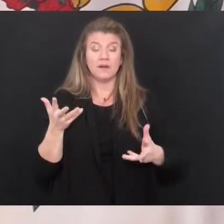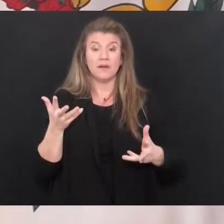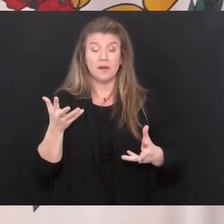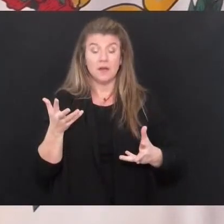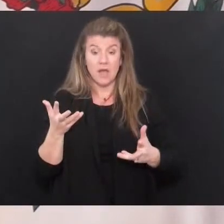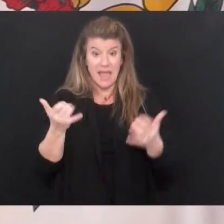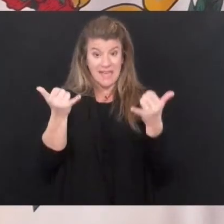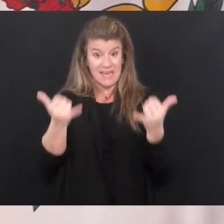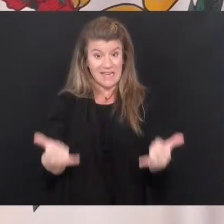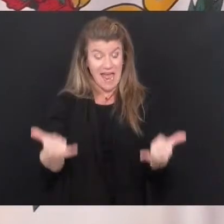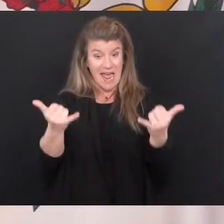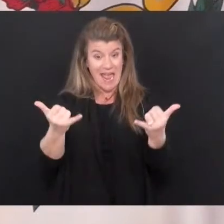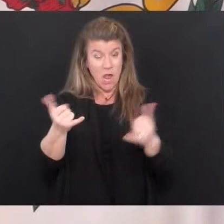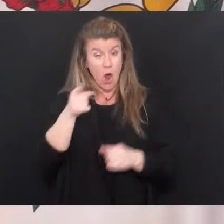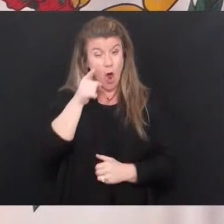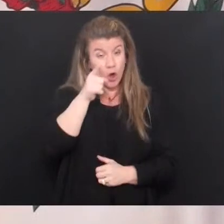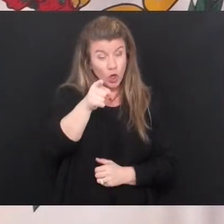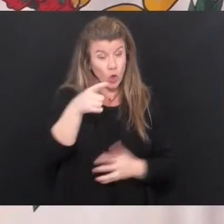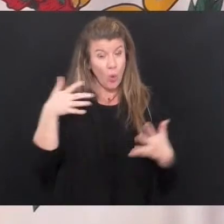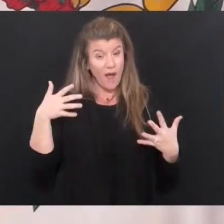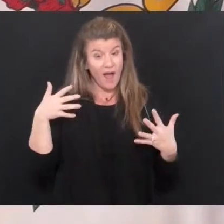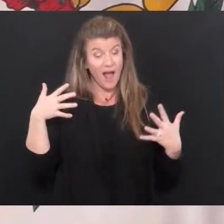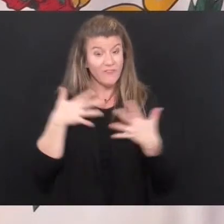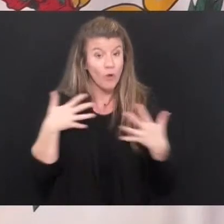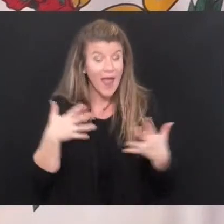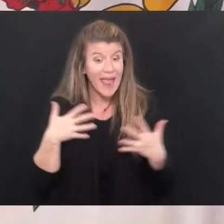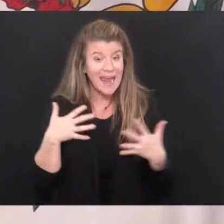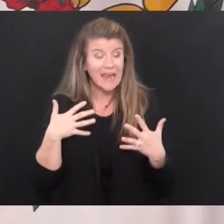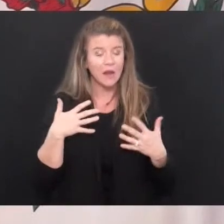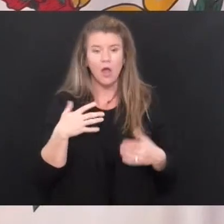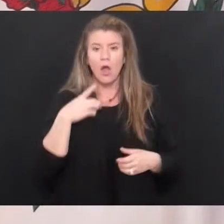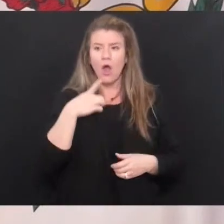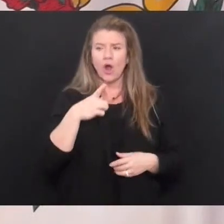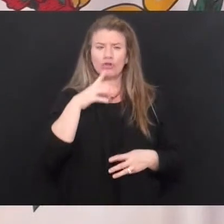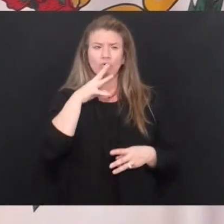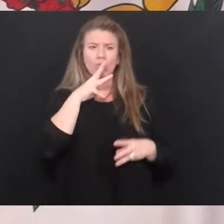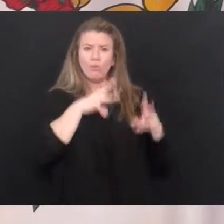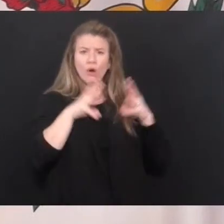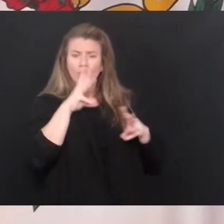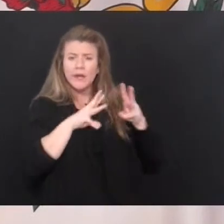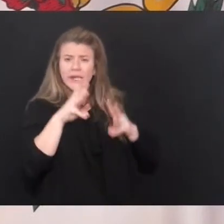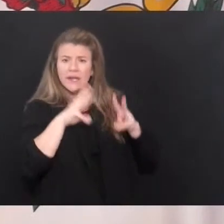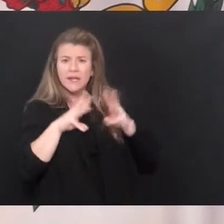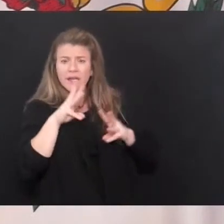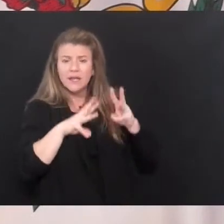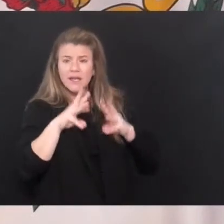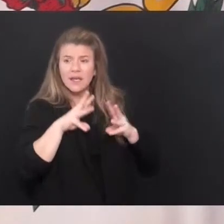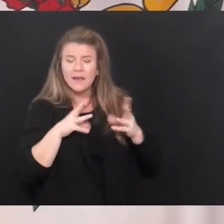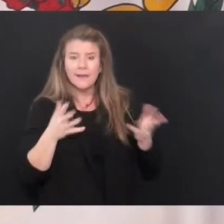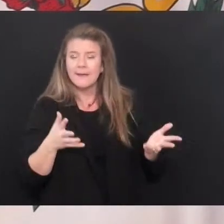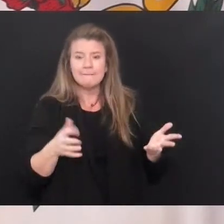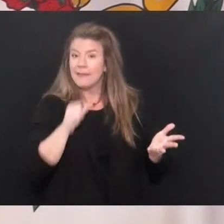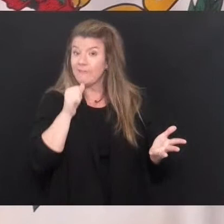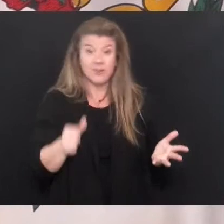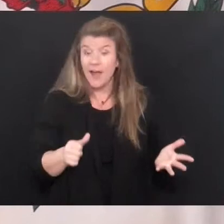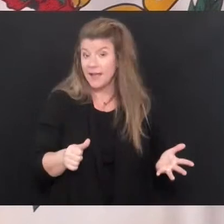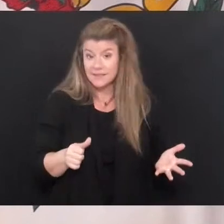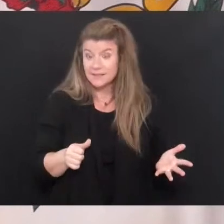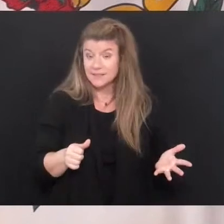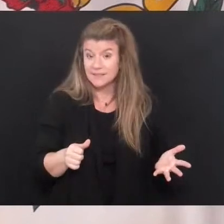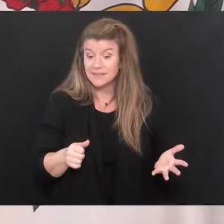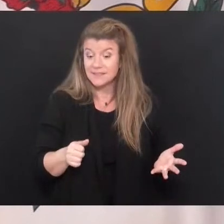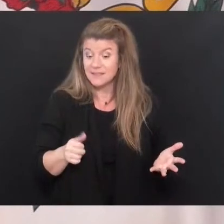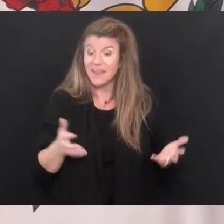are you afraid today? Are you concerned today? And if you're not,